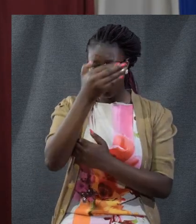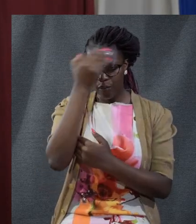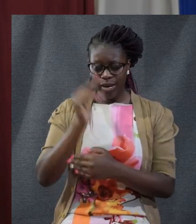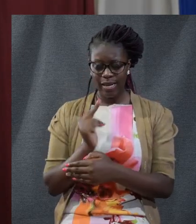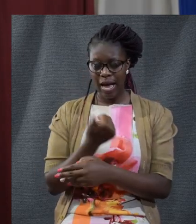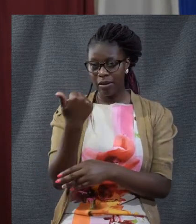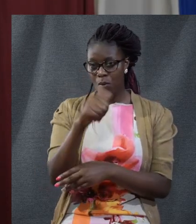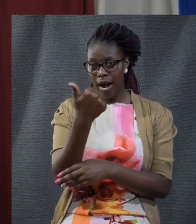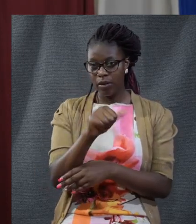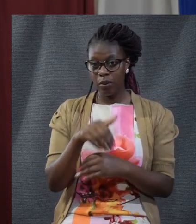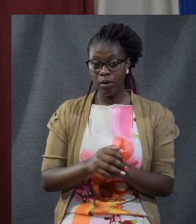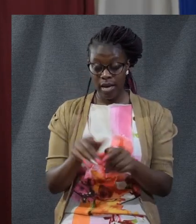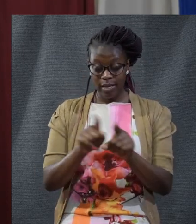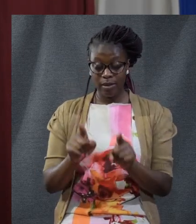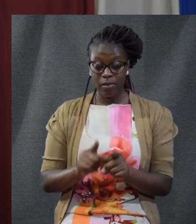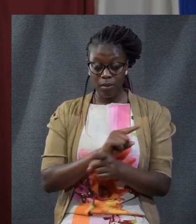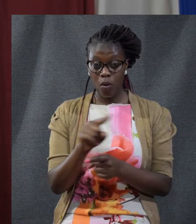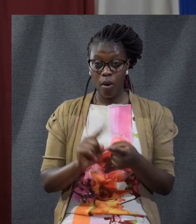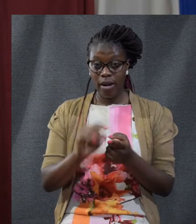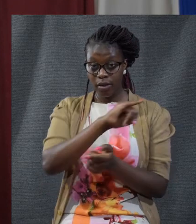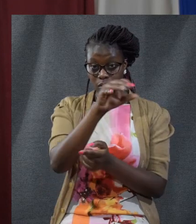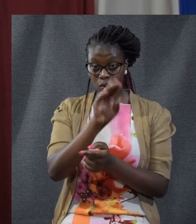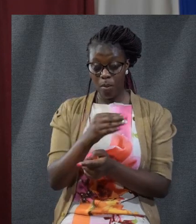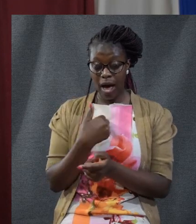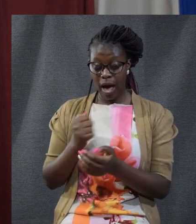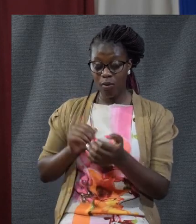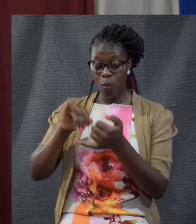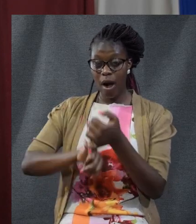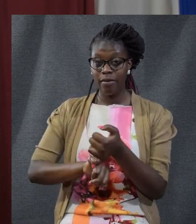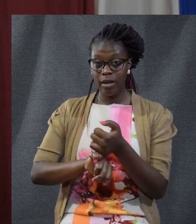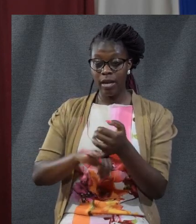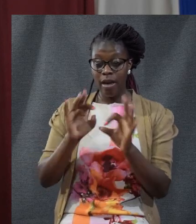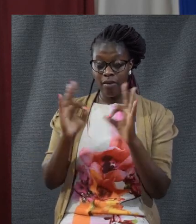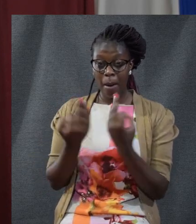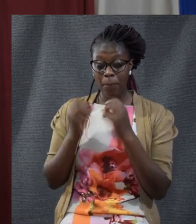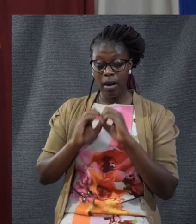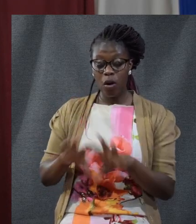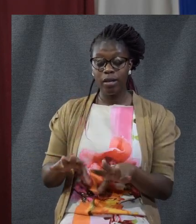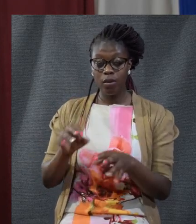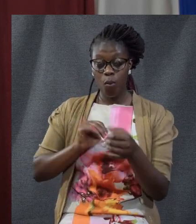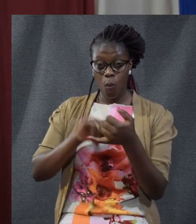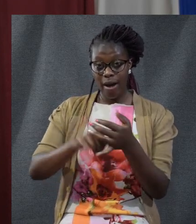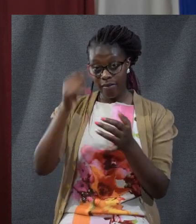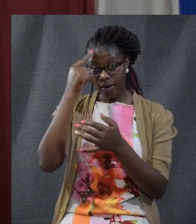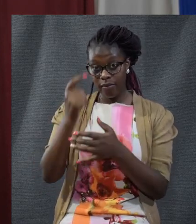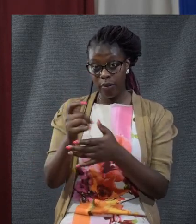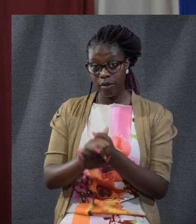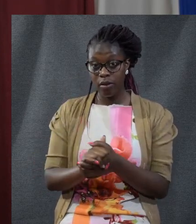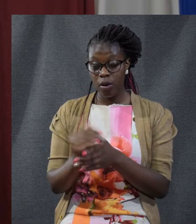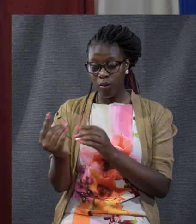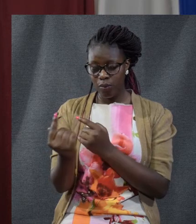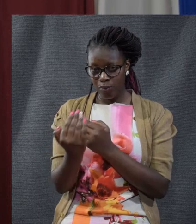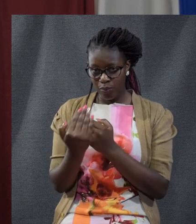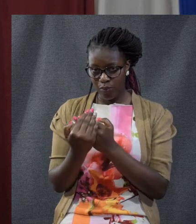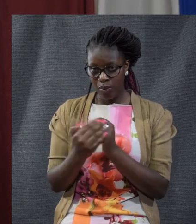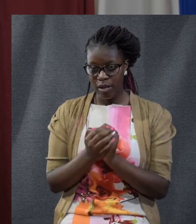has not forgotten us. Even when Job had his wife, his family lost, his wife